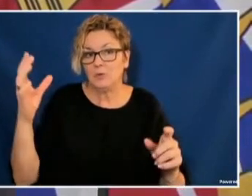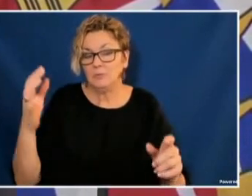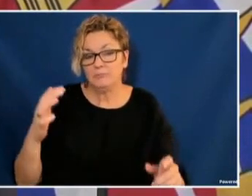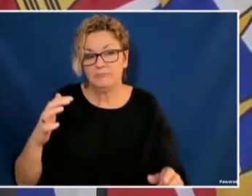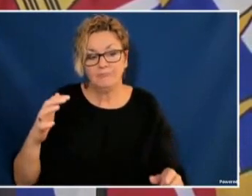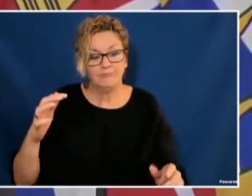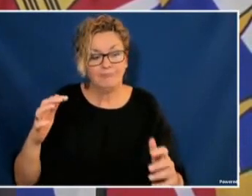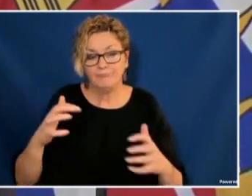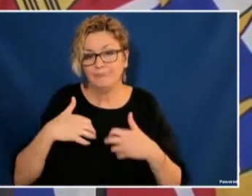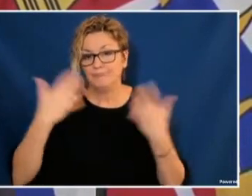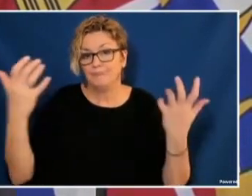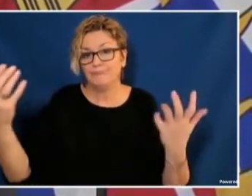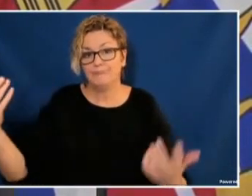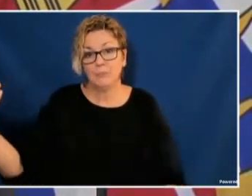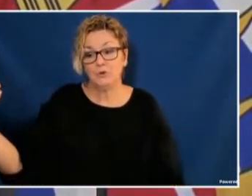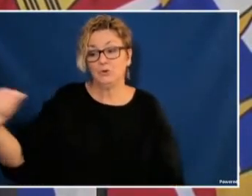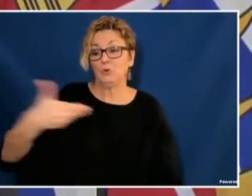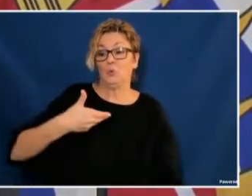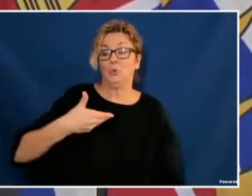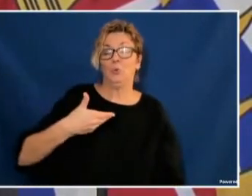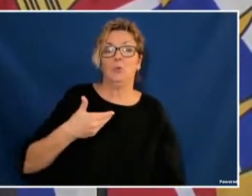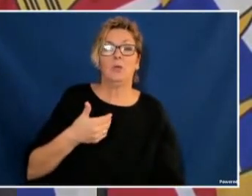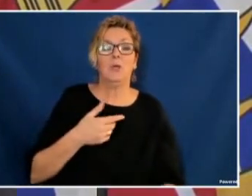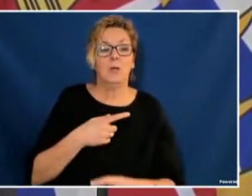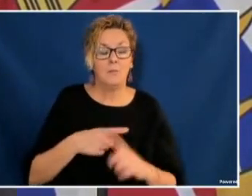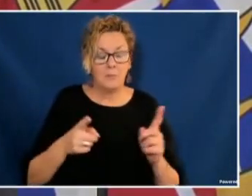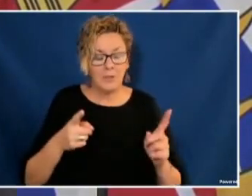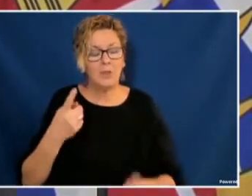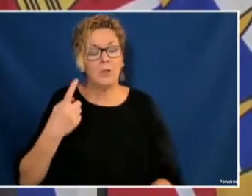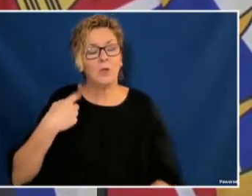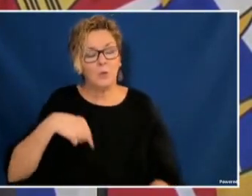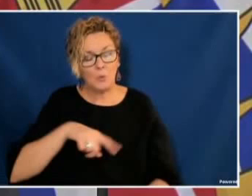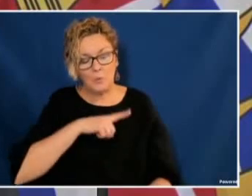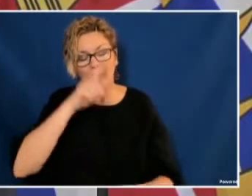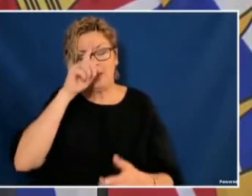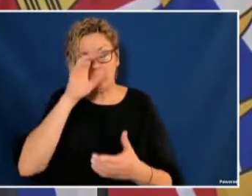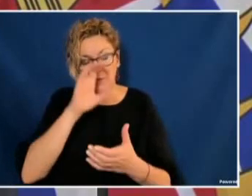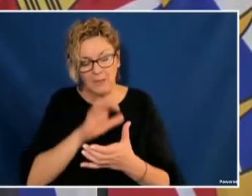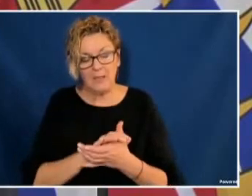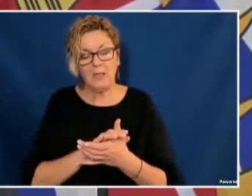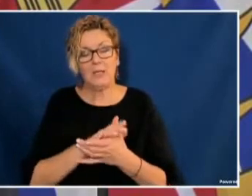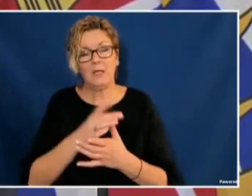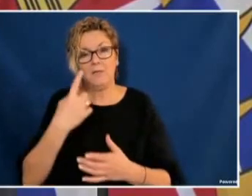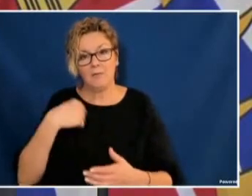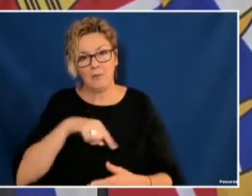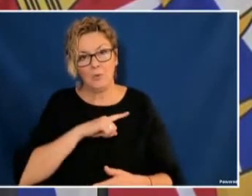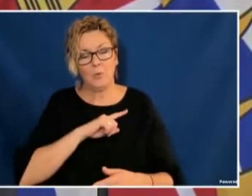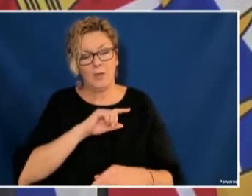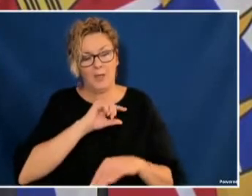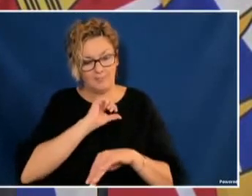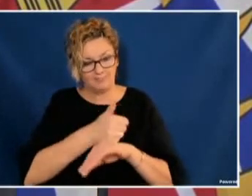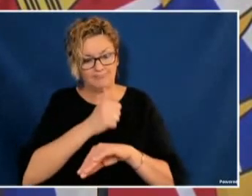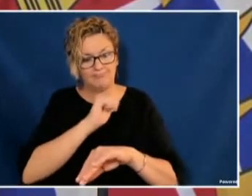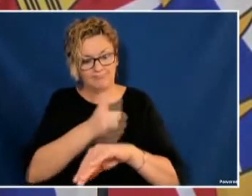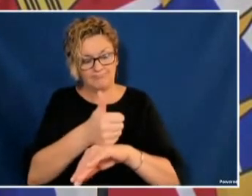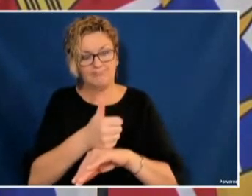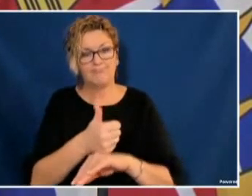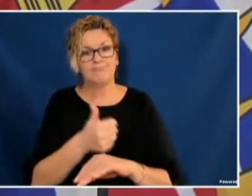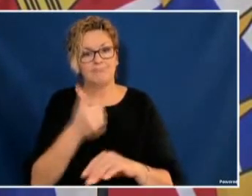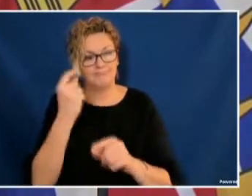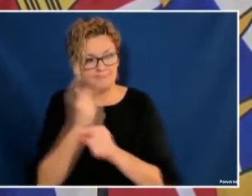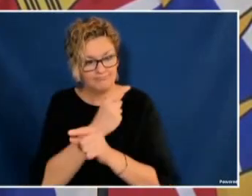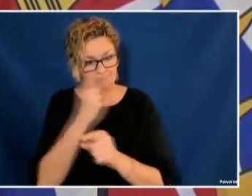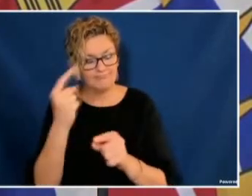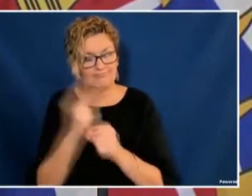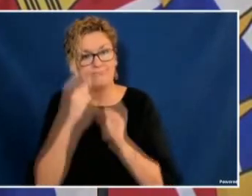very thing this weekend. This is about taking those measures to protect people from this virus, and no more